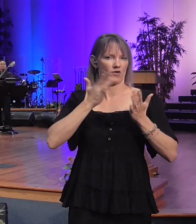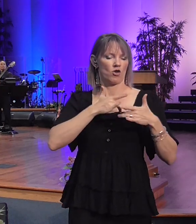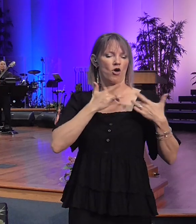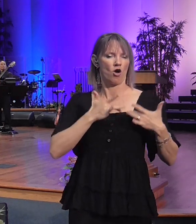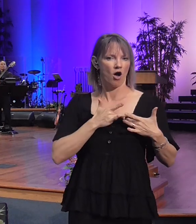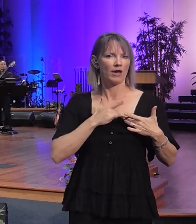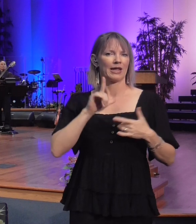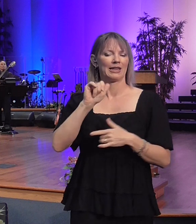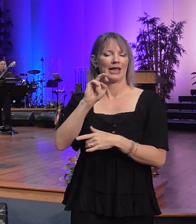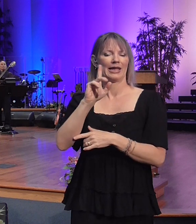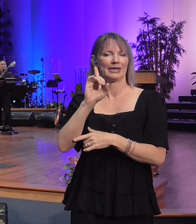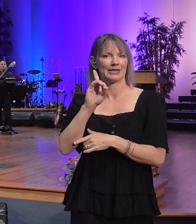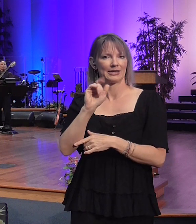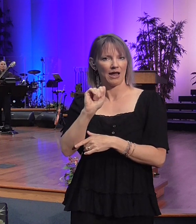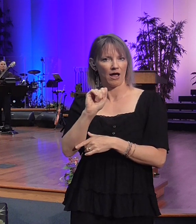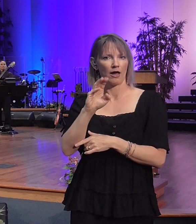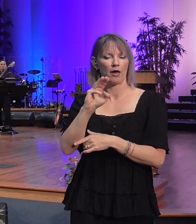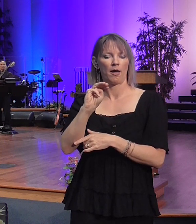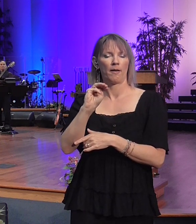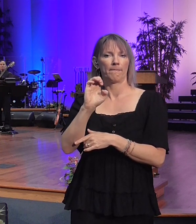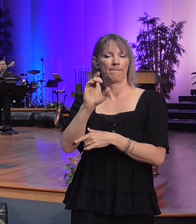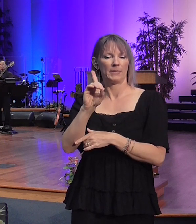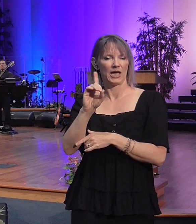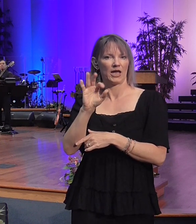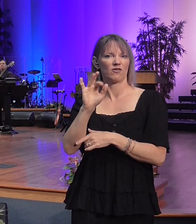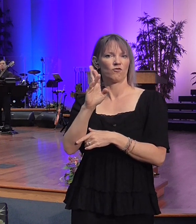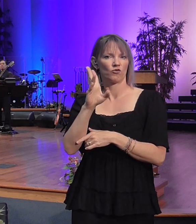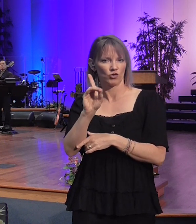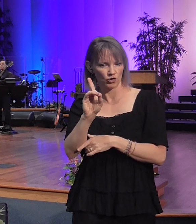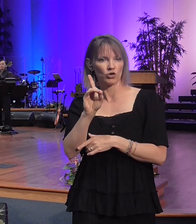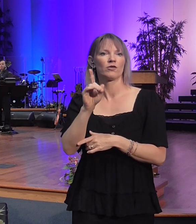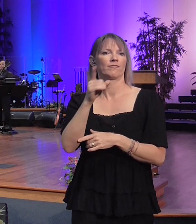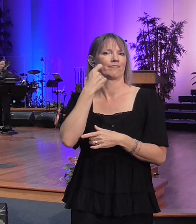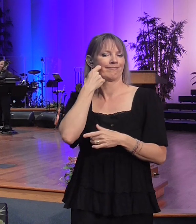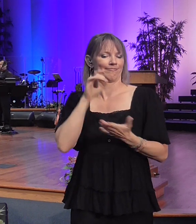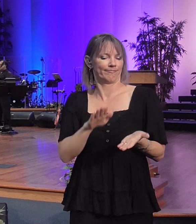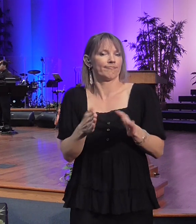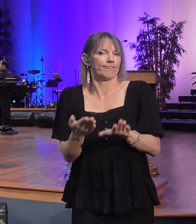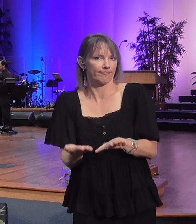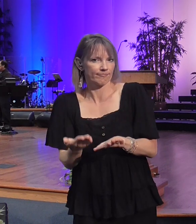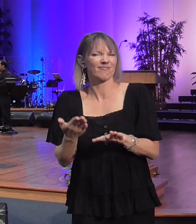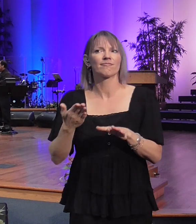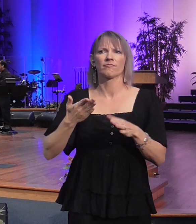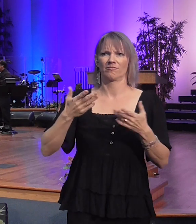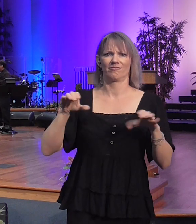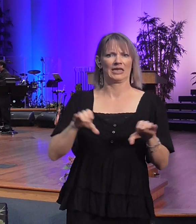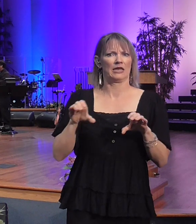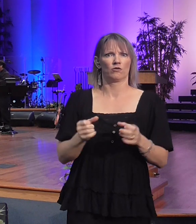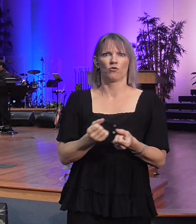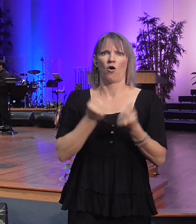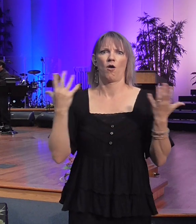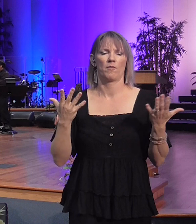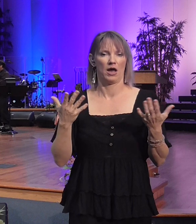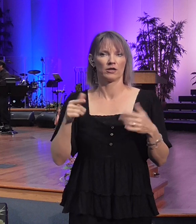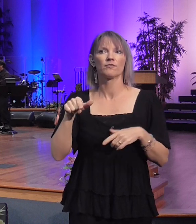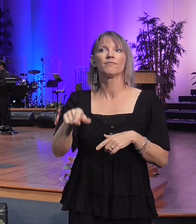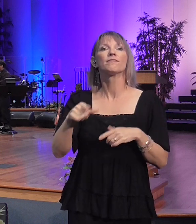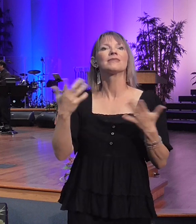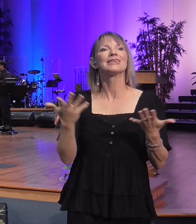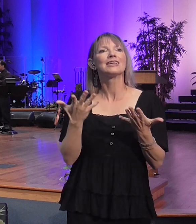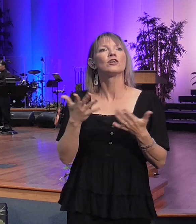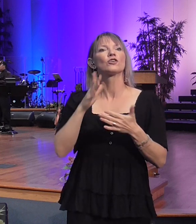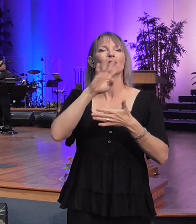made her transition. She fulfilled so many capacities here at Mile High Church. The one that I knew her in is she scheduled all of our